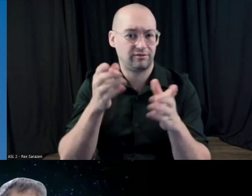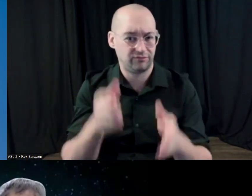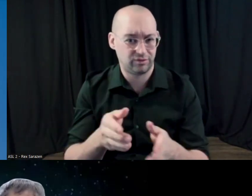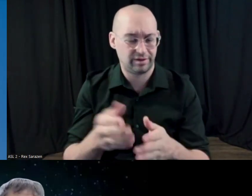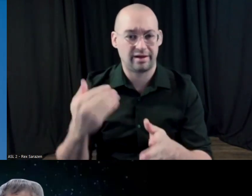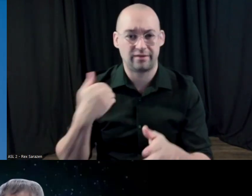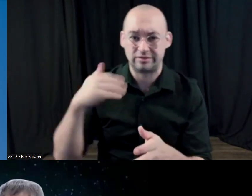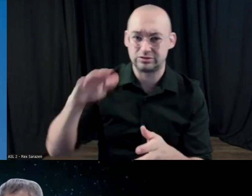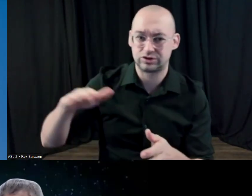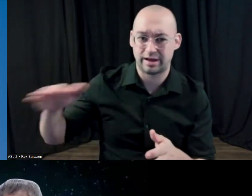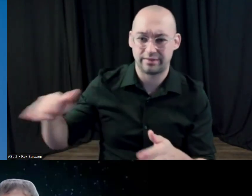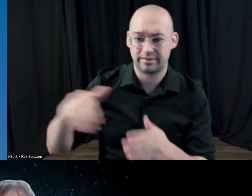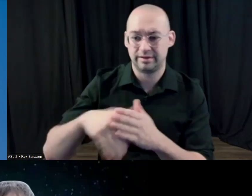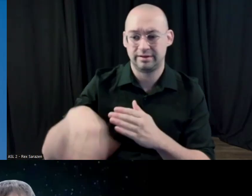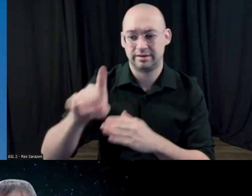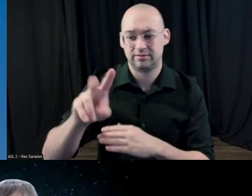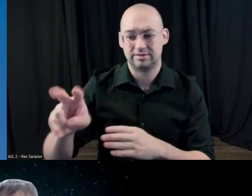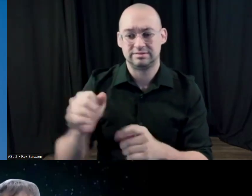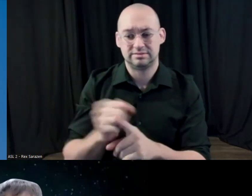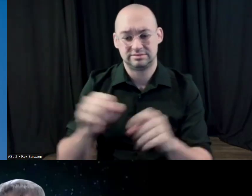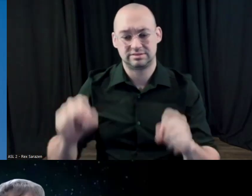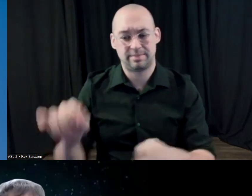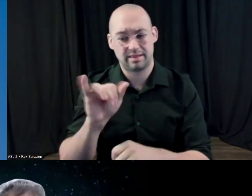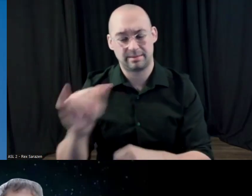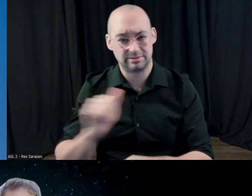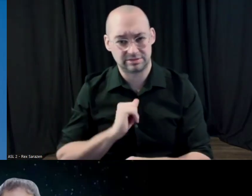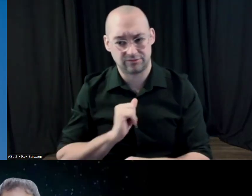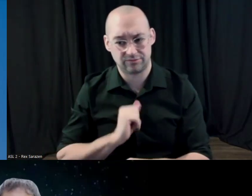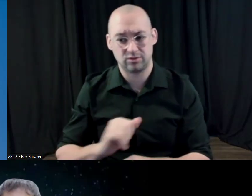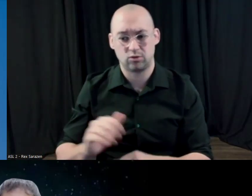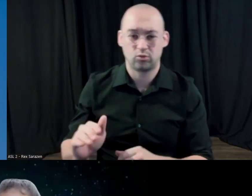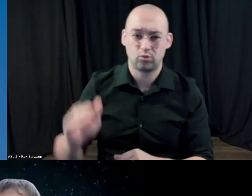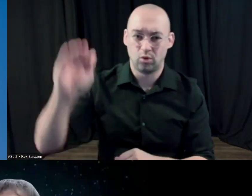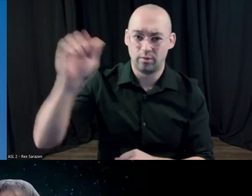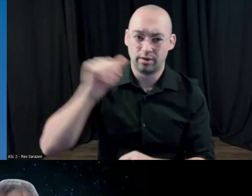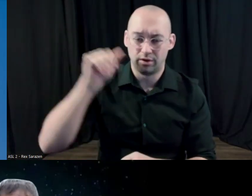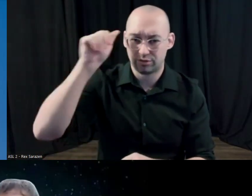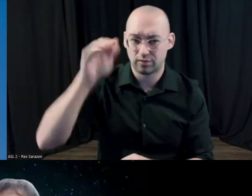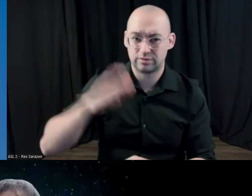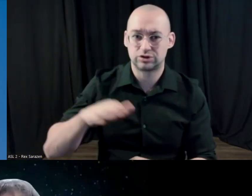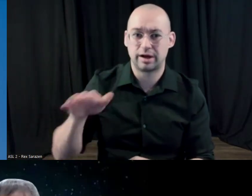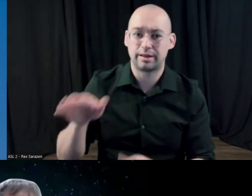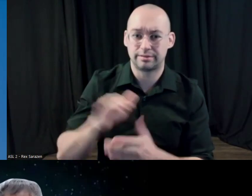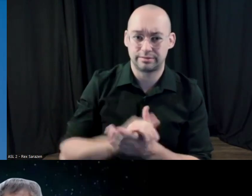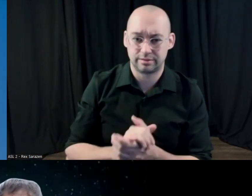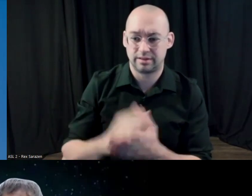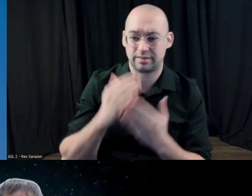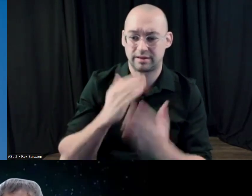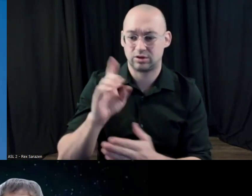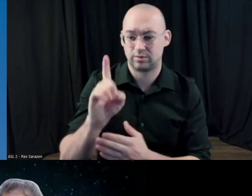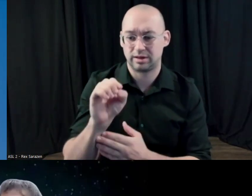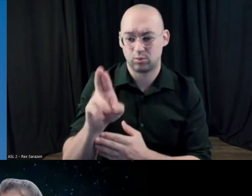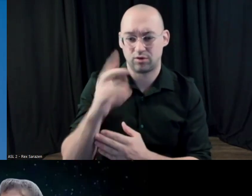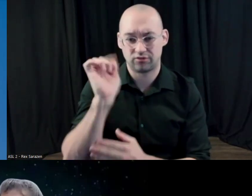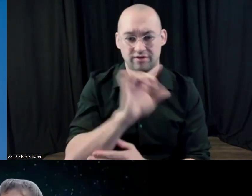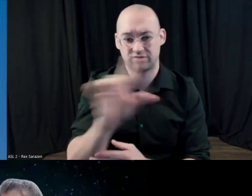DD system like I do, a grown adult child. But and thank you, DOR, for everything you've done for him